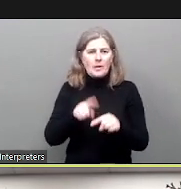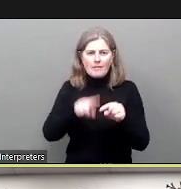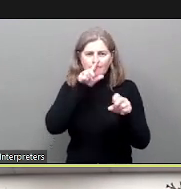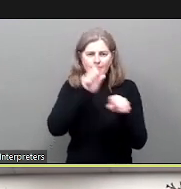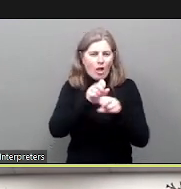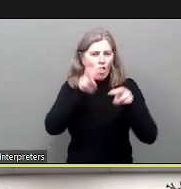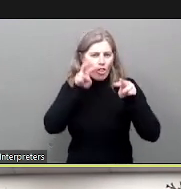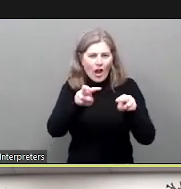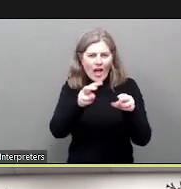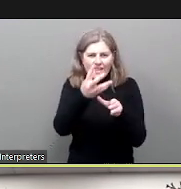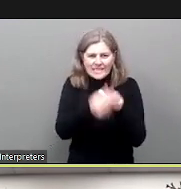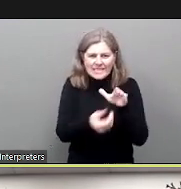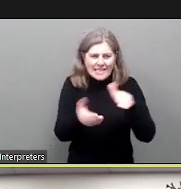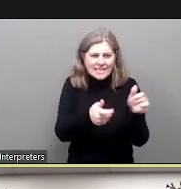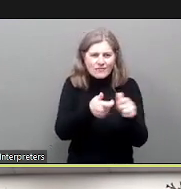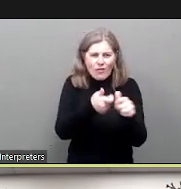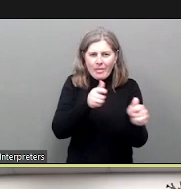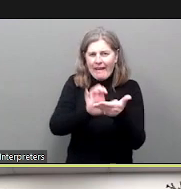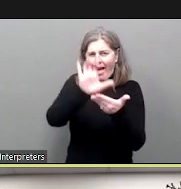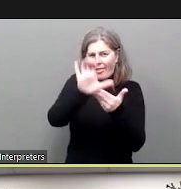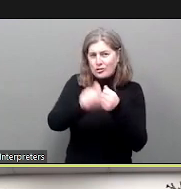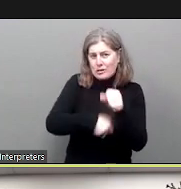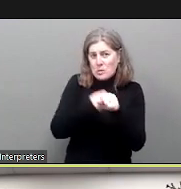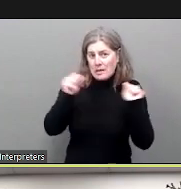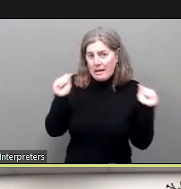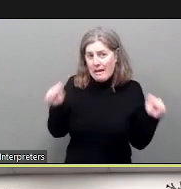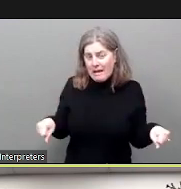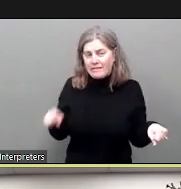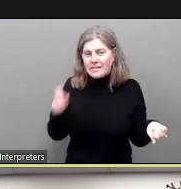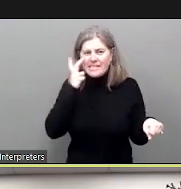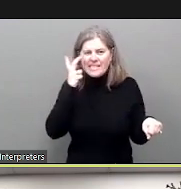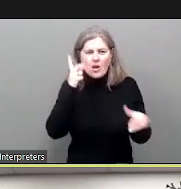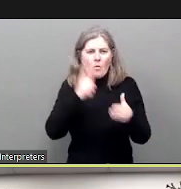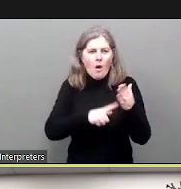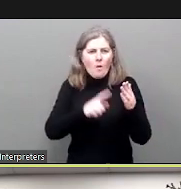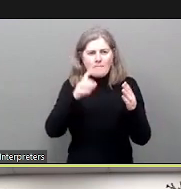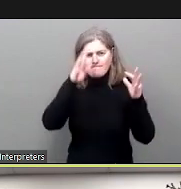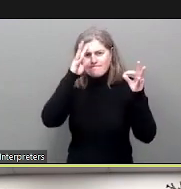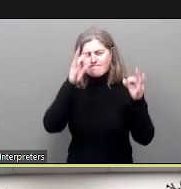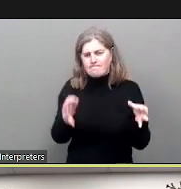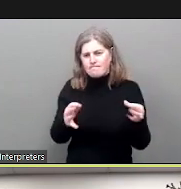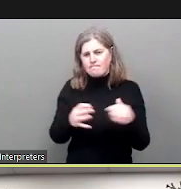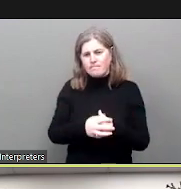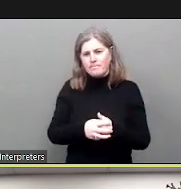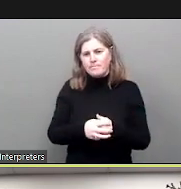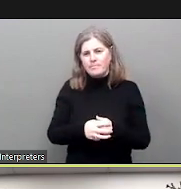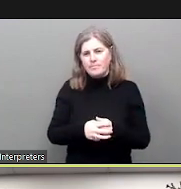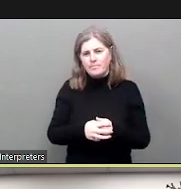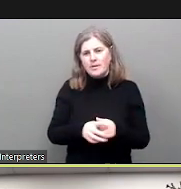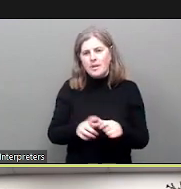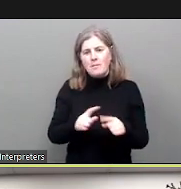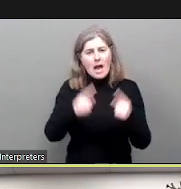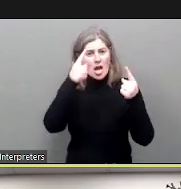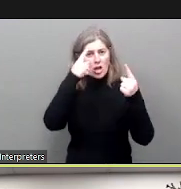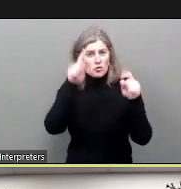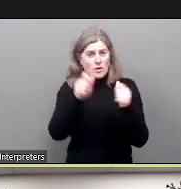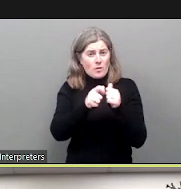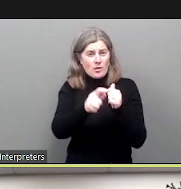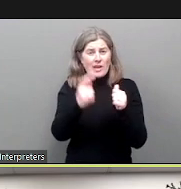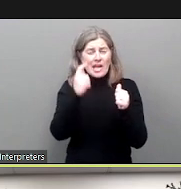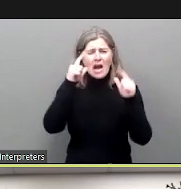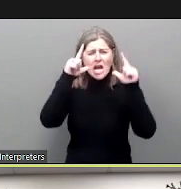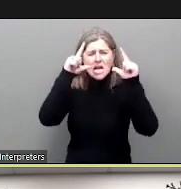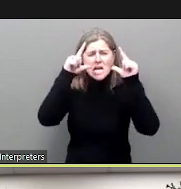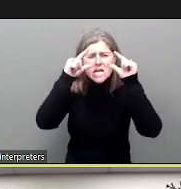deaths by calendar year and see what we come up with it. But I would agree with you, if I squint at